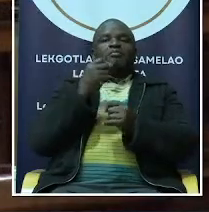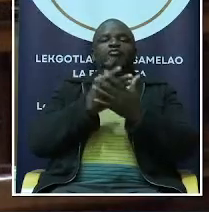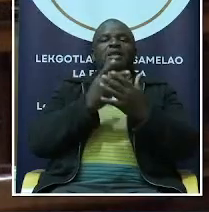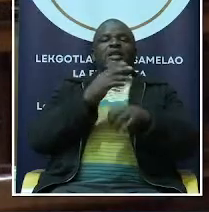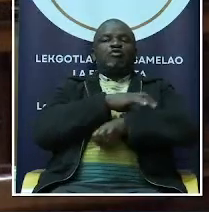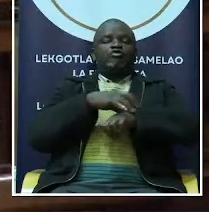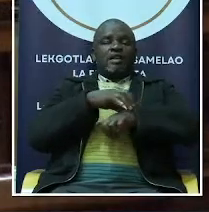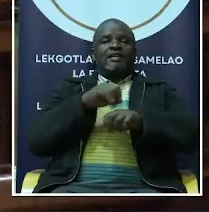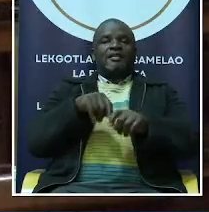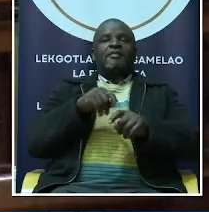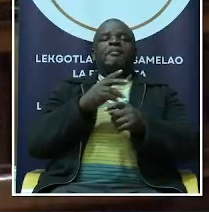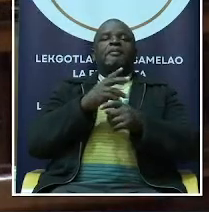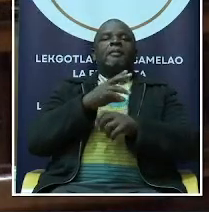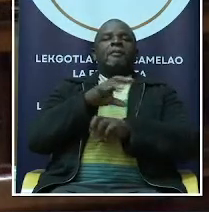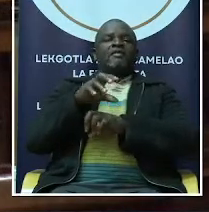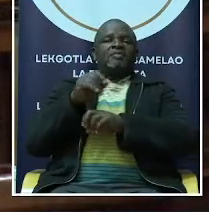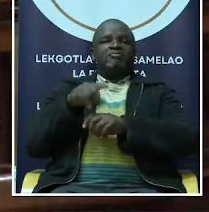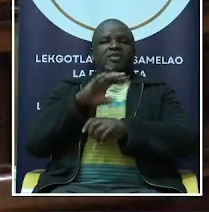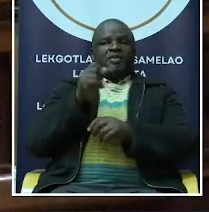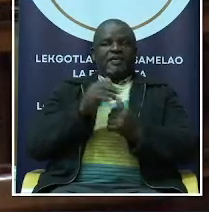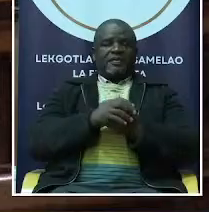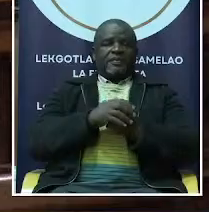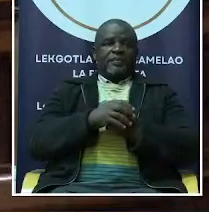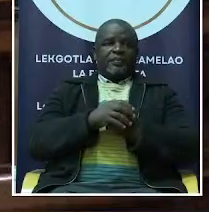provinces in South Africa.